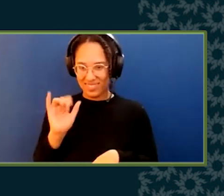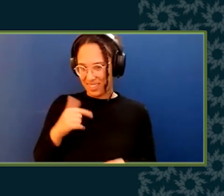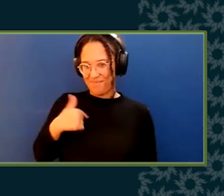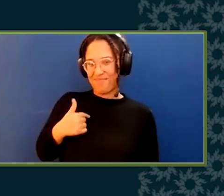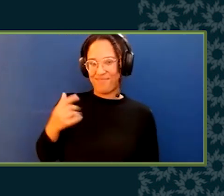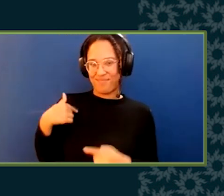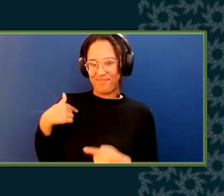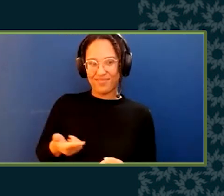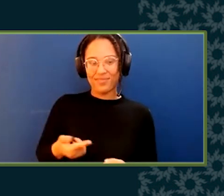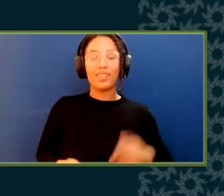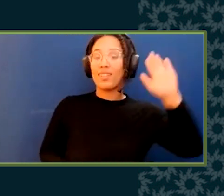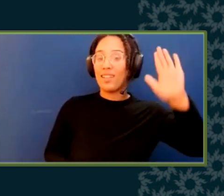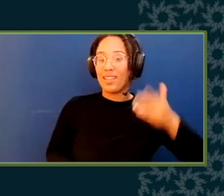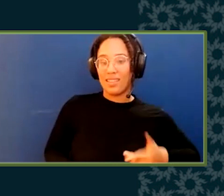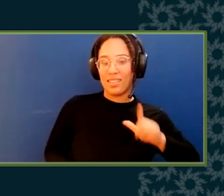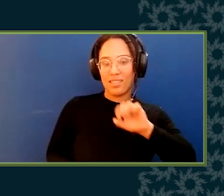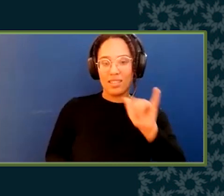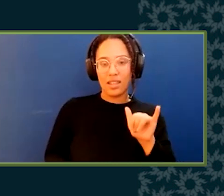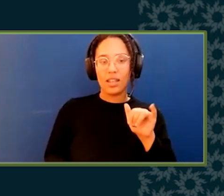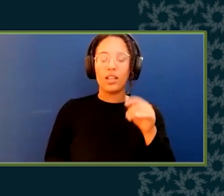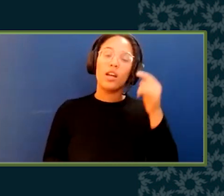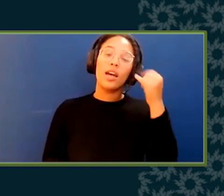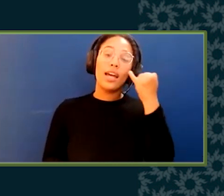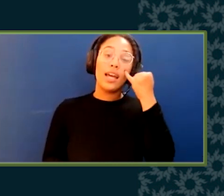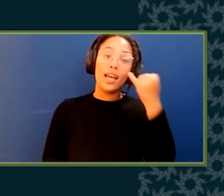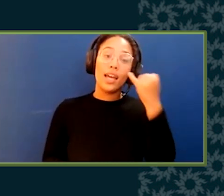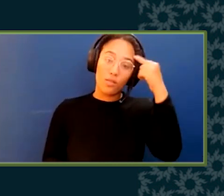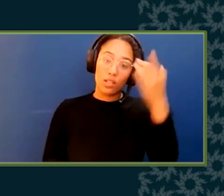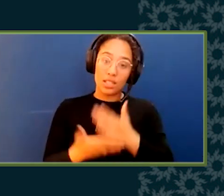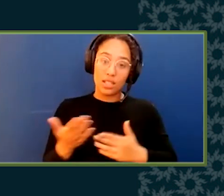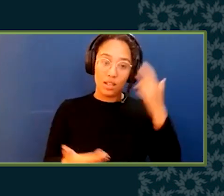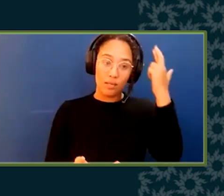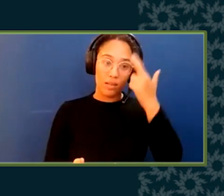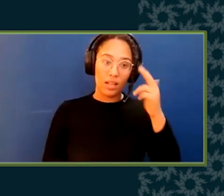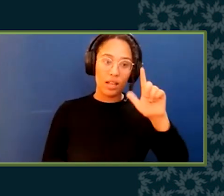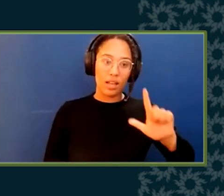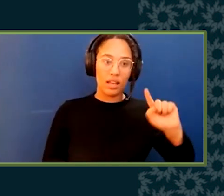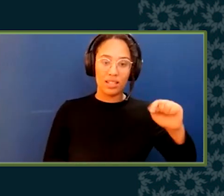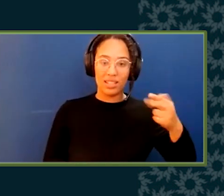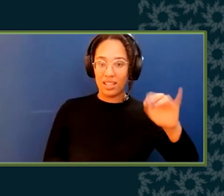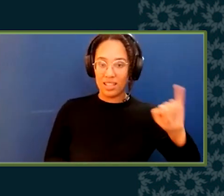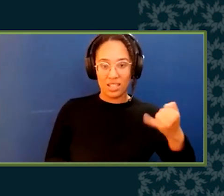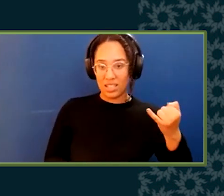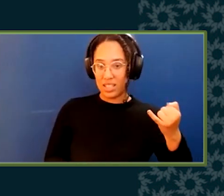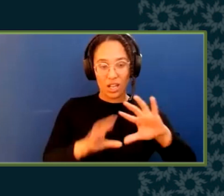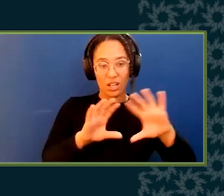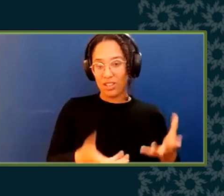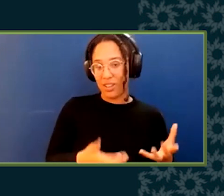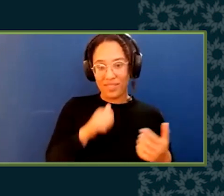This is Lindsey. If for some reason LTHJ Global doesn't work out, that is a business that we're going into. We just like internet stalk really amazing